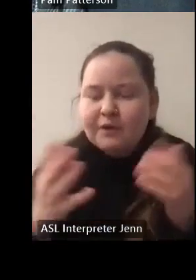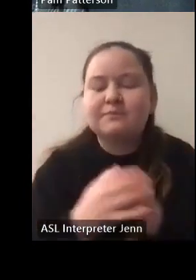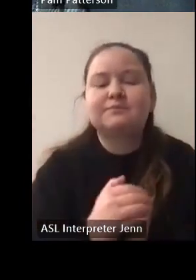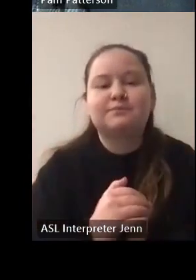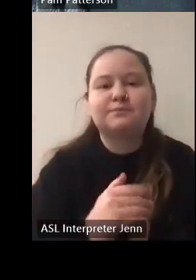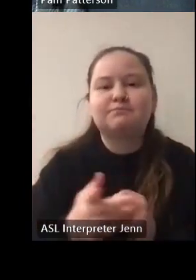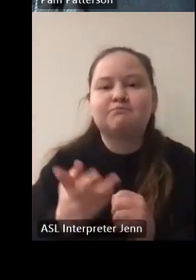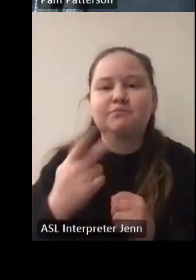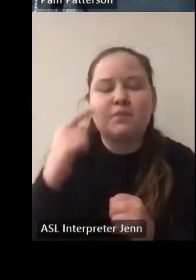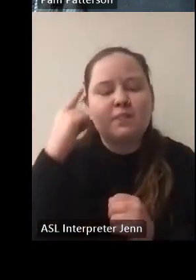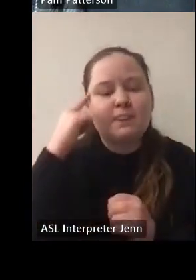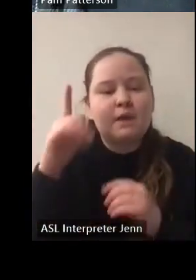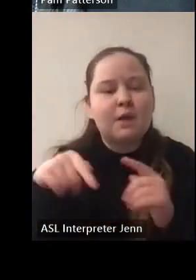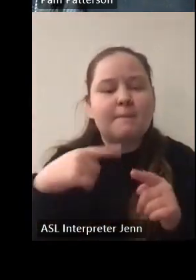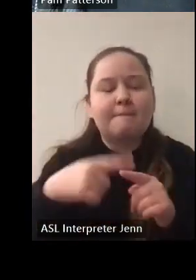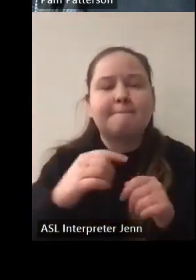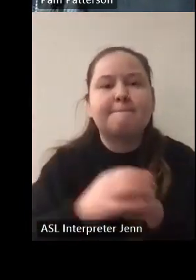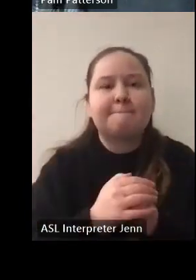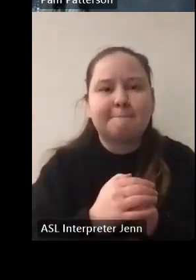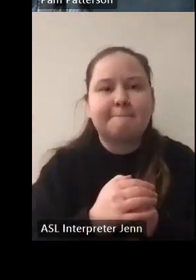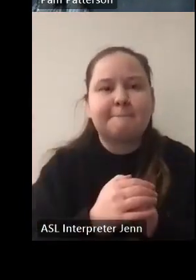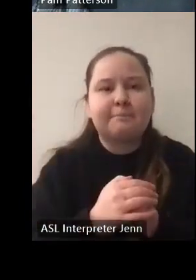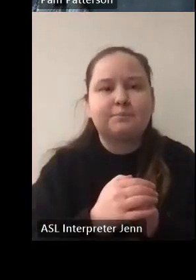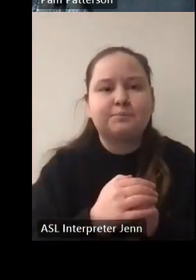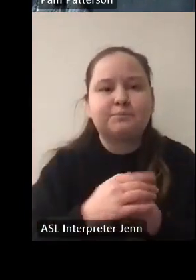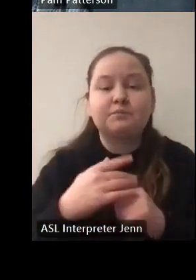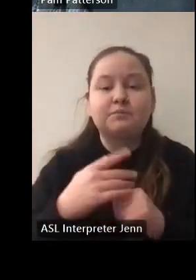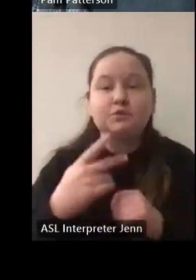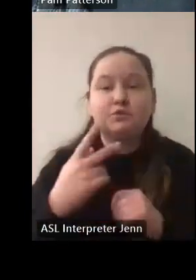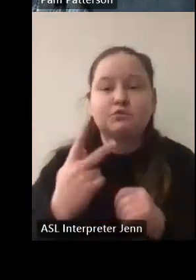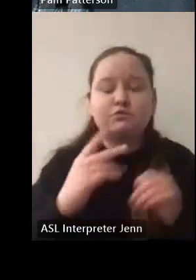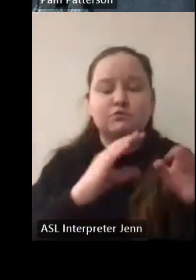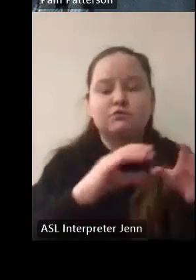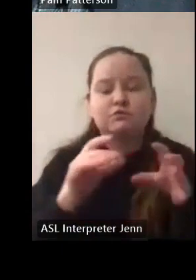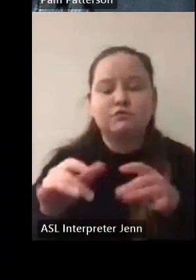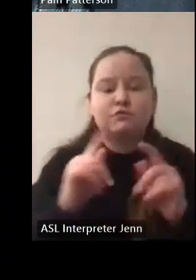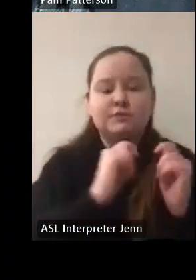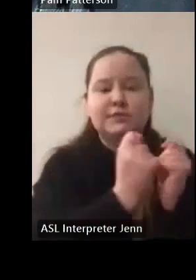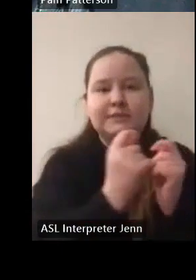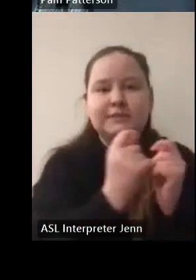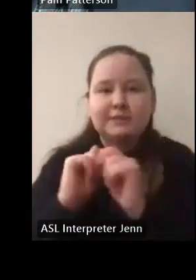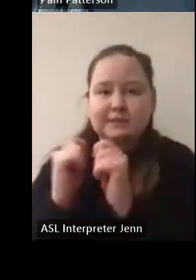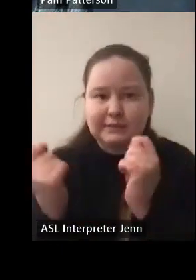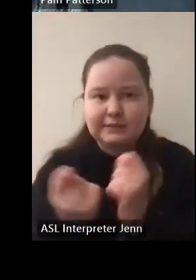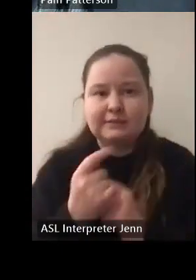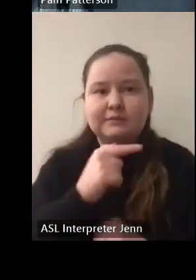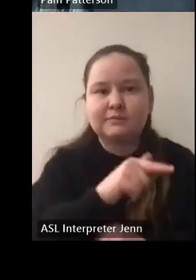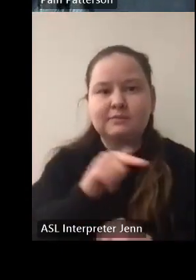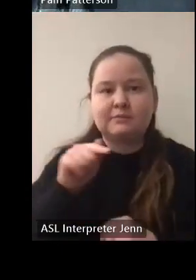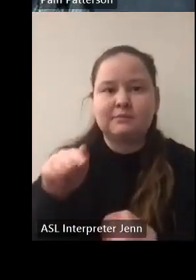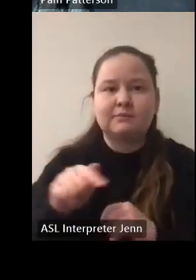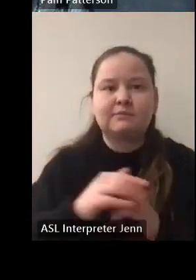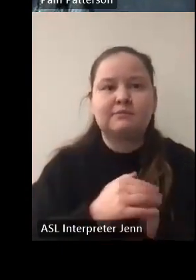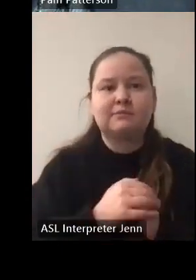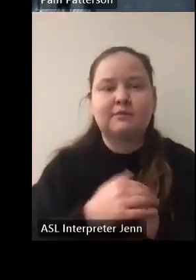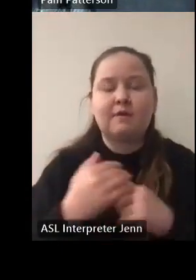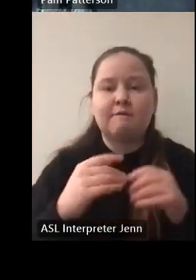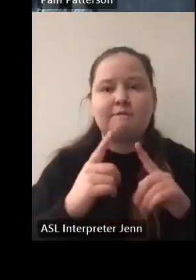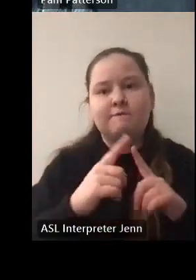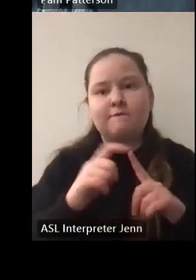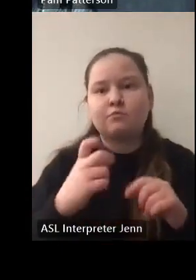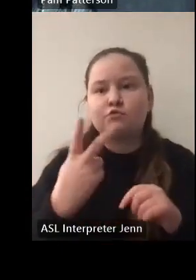global event focused the work of the curatorial teams from my undergraduate museums, galleries, and alternates course, and that